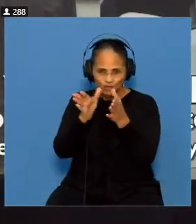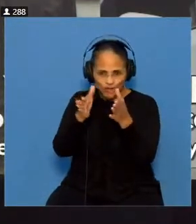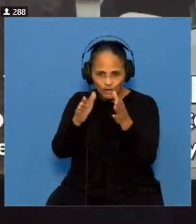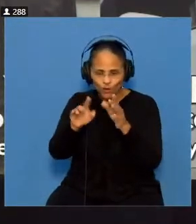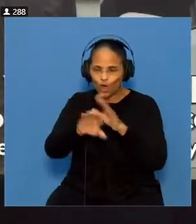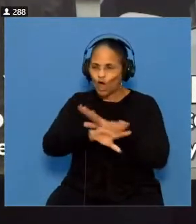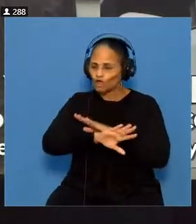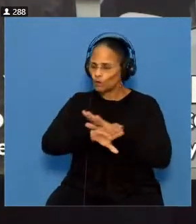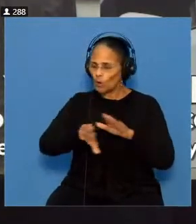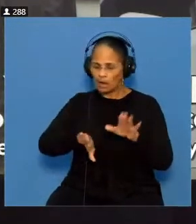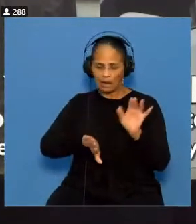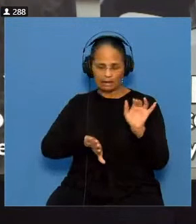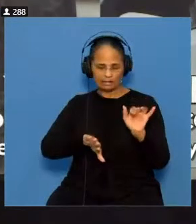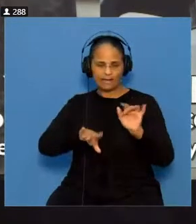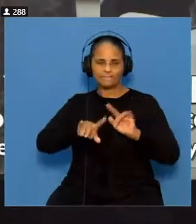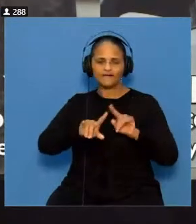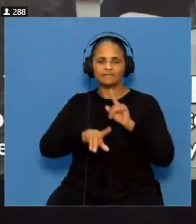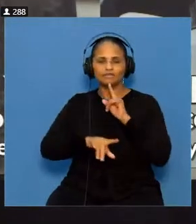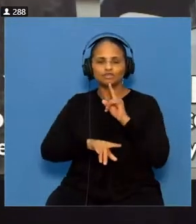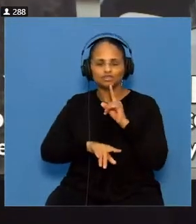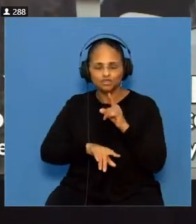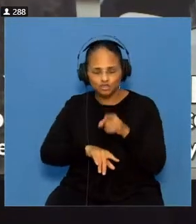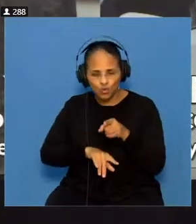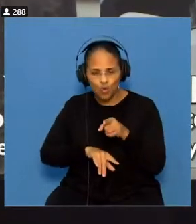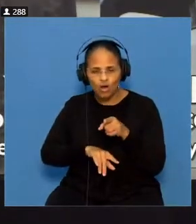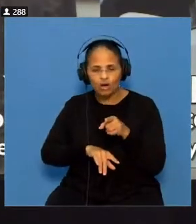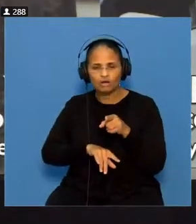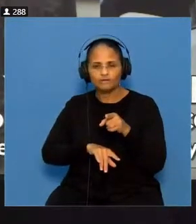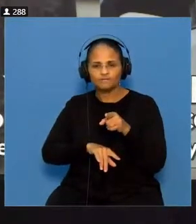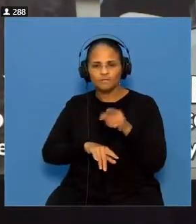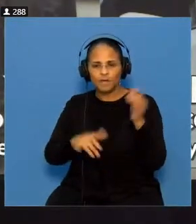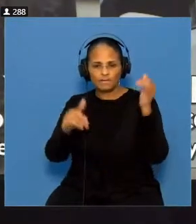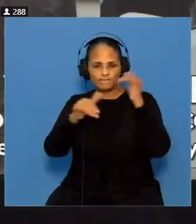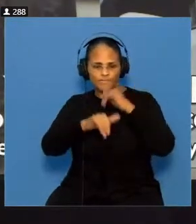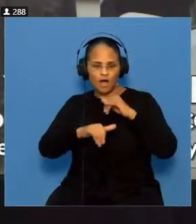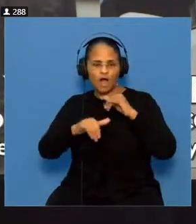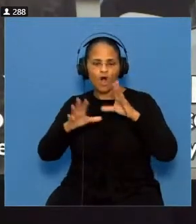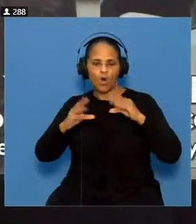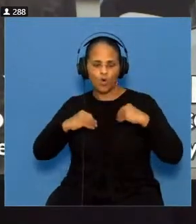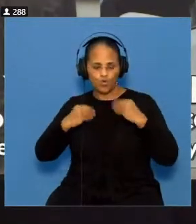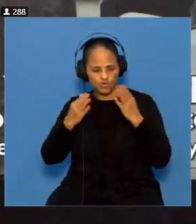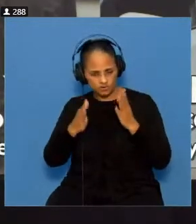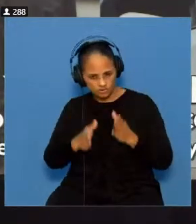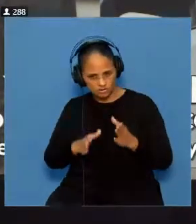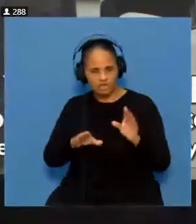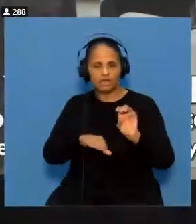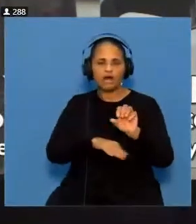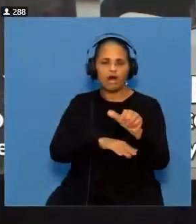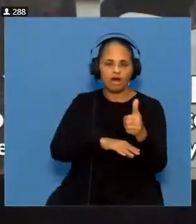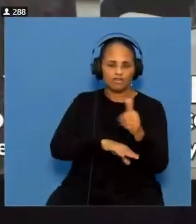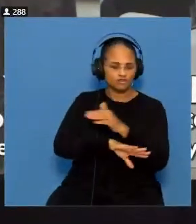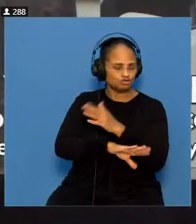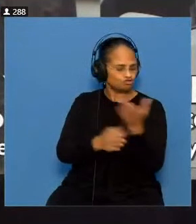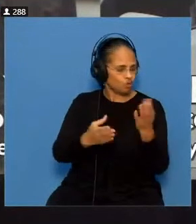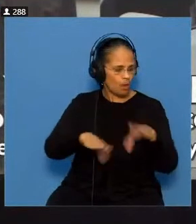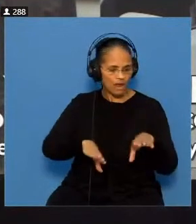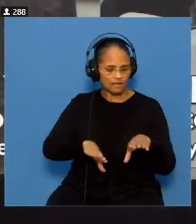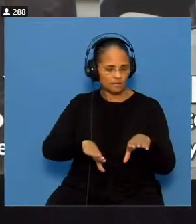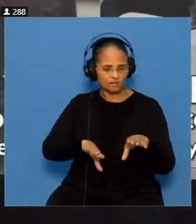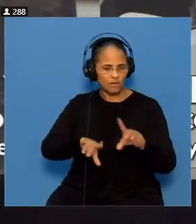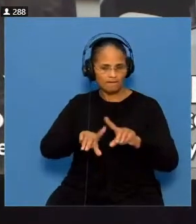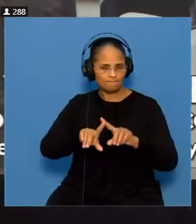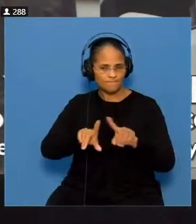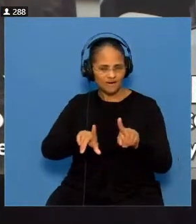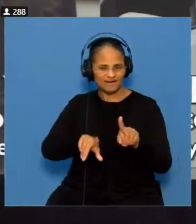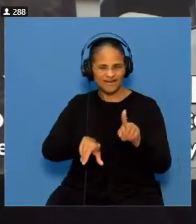Ministry of Finance doesn't like it. I'm sure that bar owners and bar owners and others don't like it as well. But I think